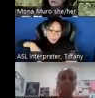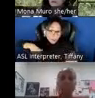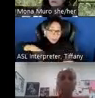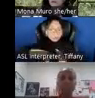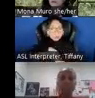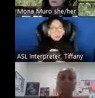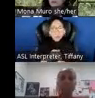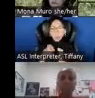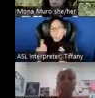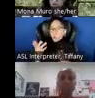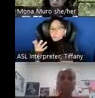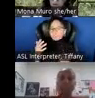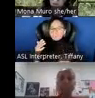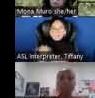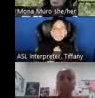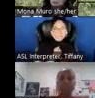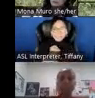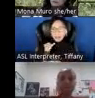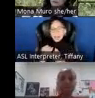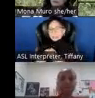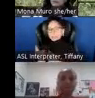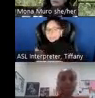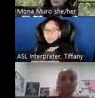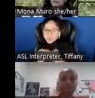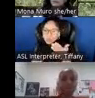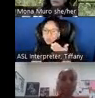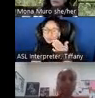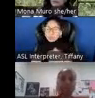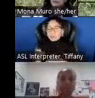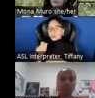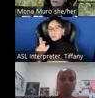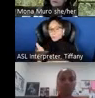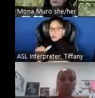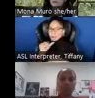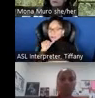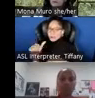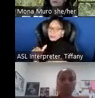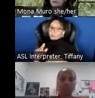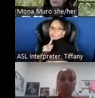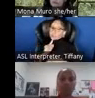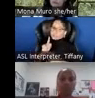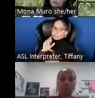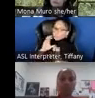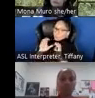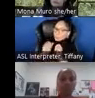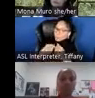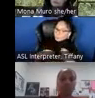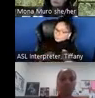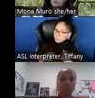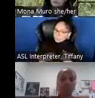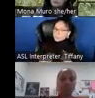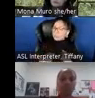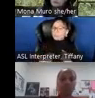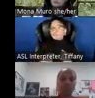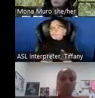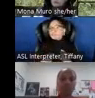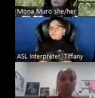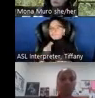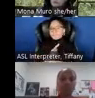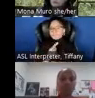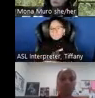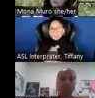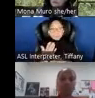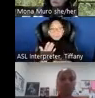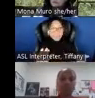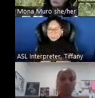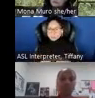things like that, or isn't communicating with me about that sort of thing the way that I might want, it's because of like their positionality. It's